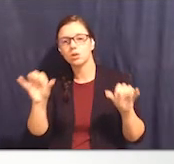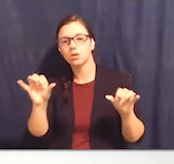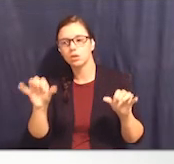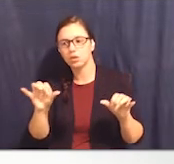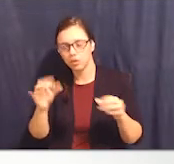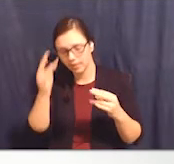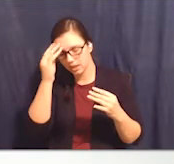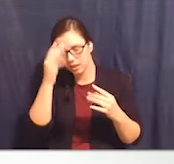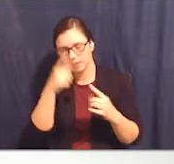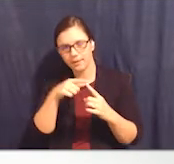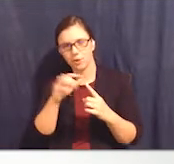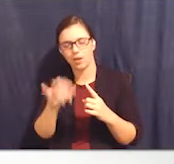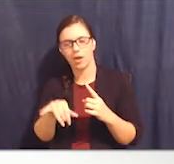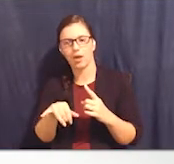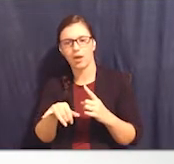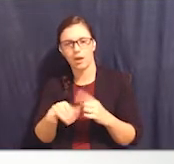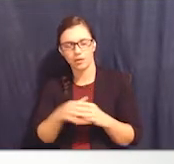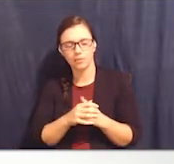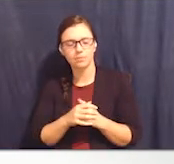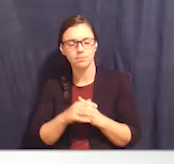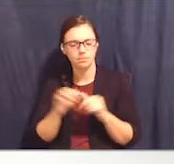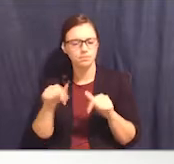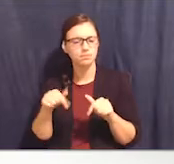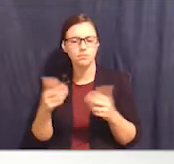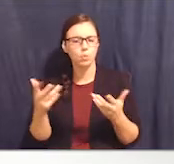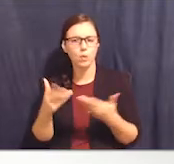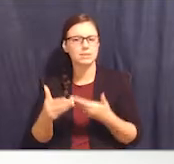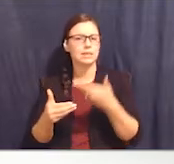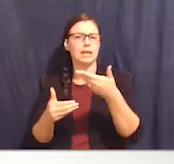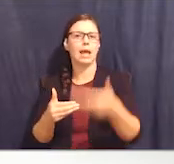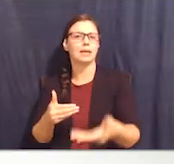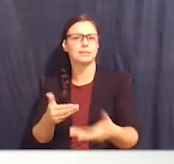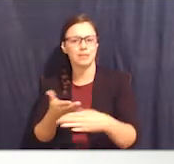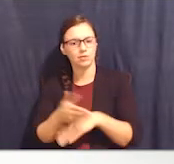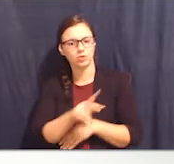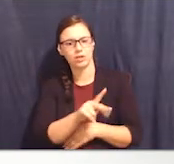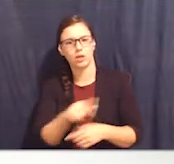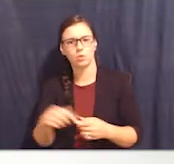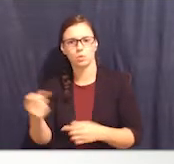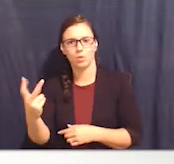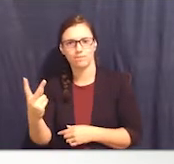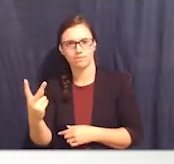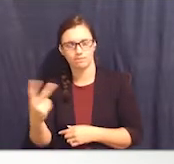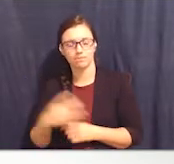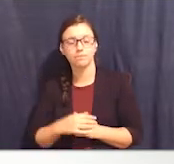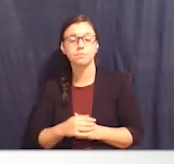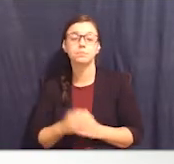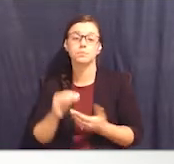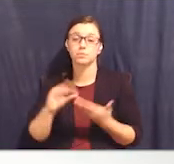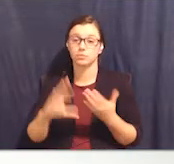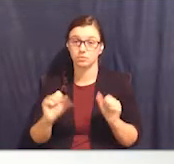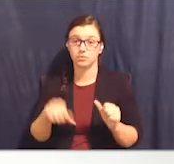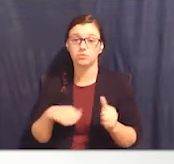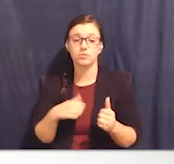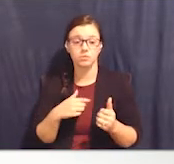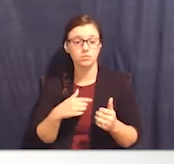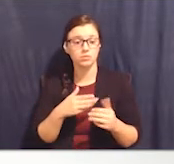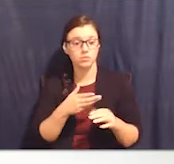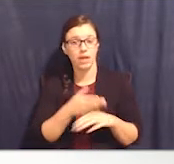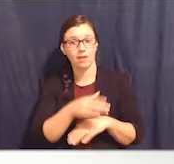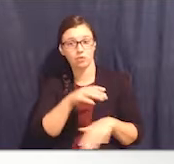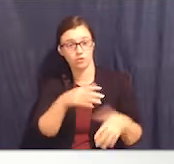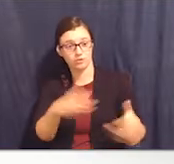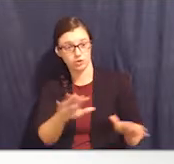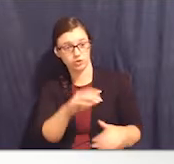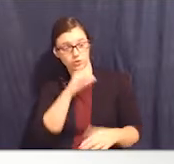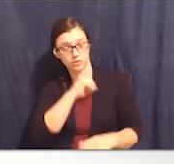comes through the financial aid office. And it can cover, here we go, here's some of the things and these are the things that we always see